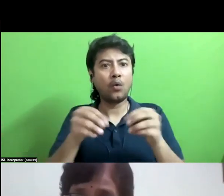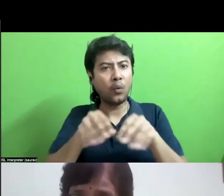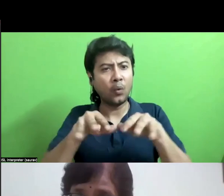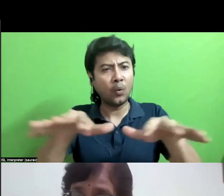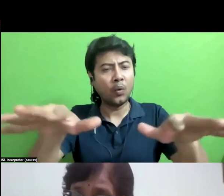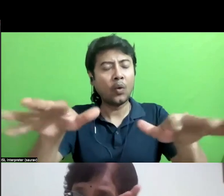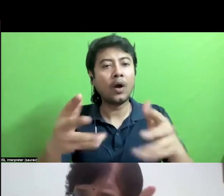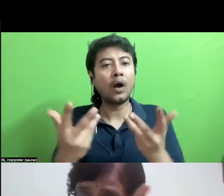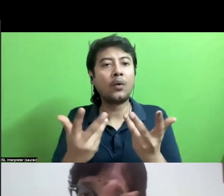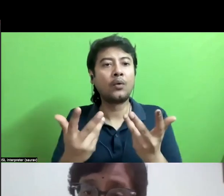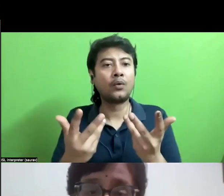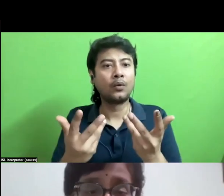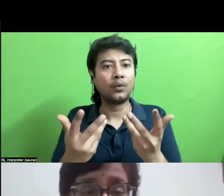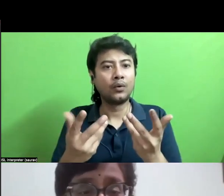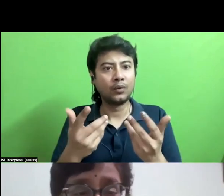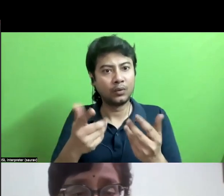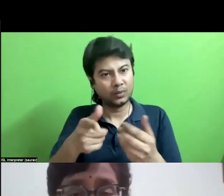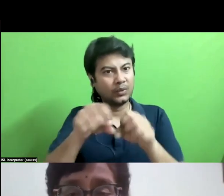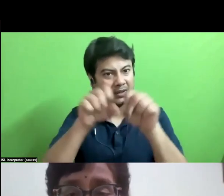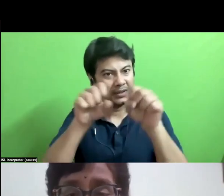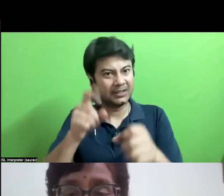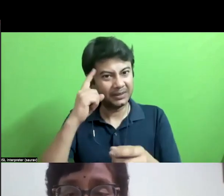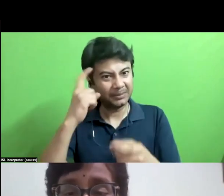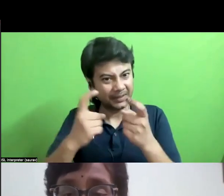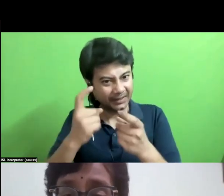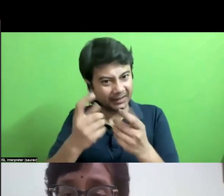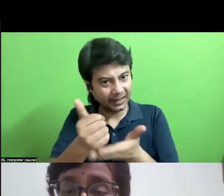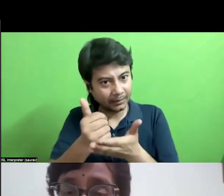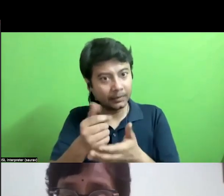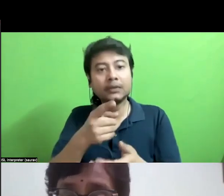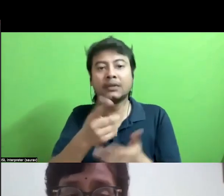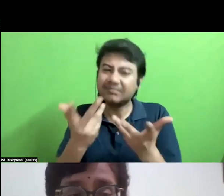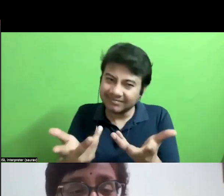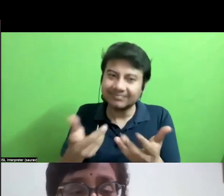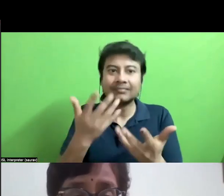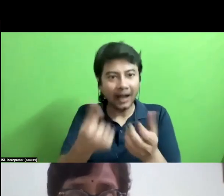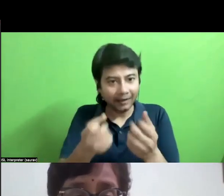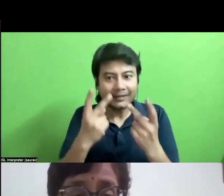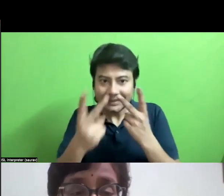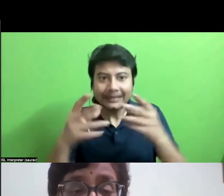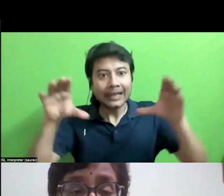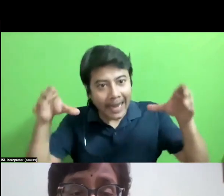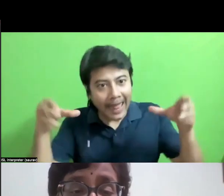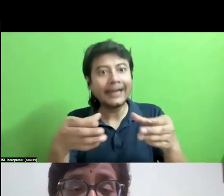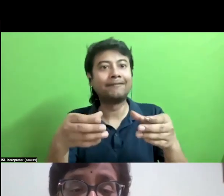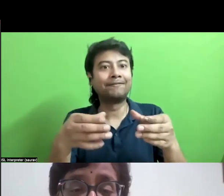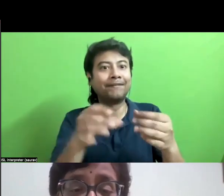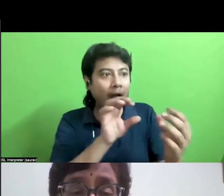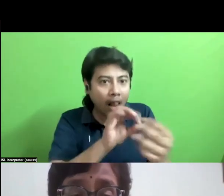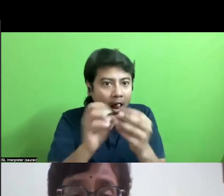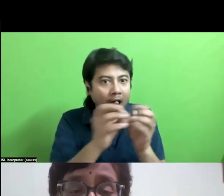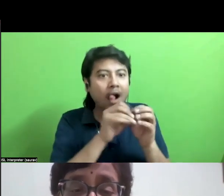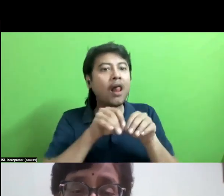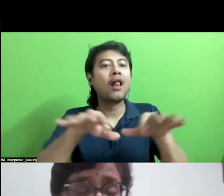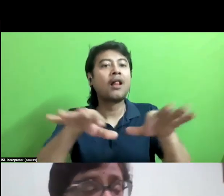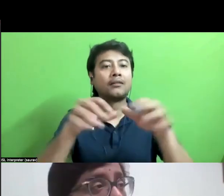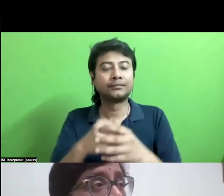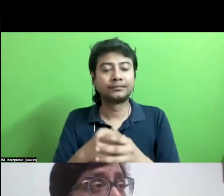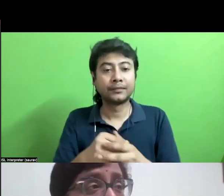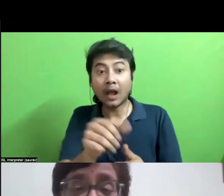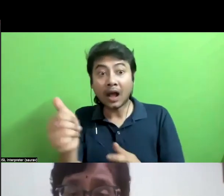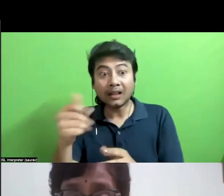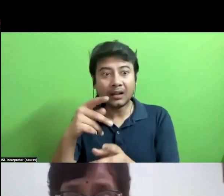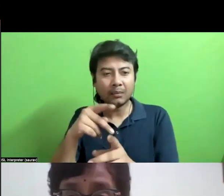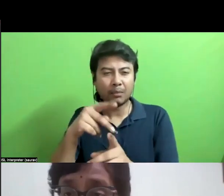collective fashion, work with secondary actors, etc. And some corporate professional has asked, how do I bring systemic change